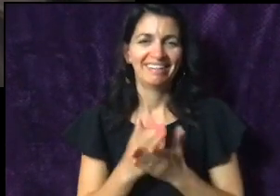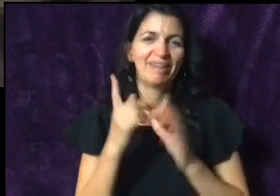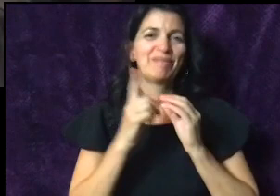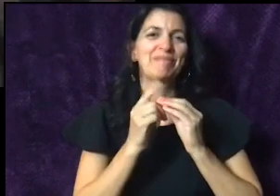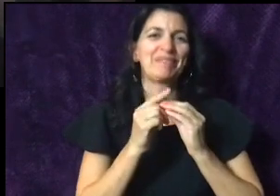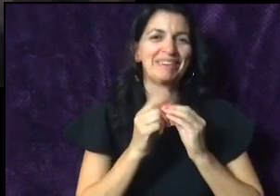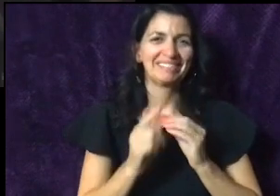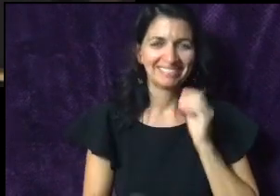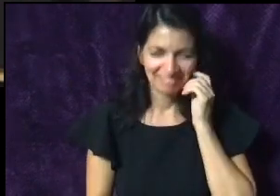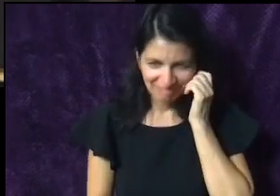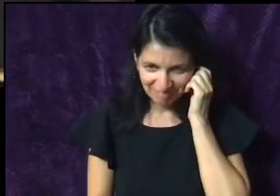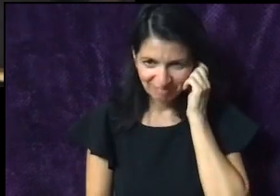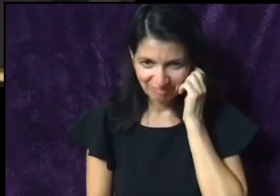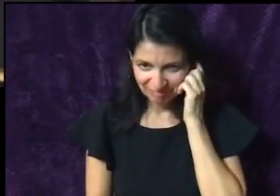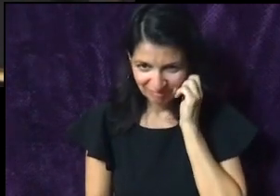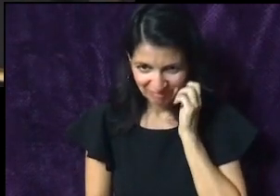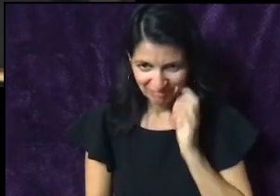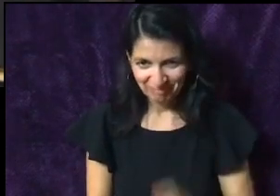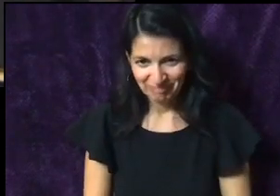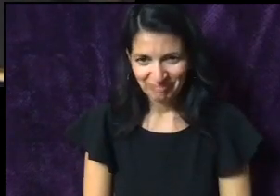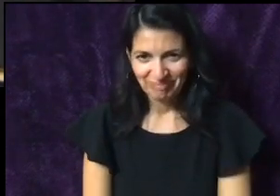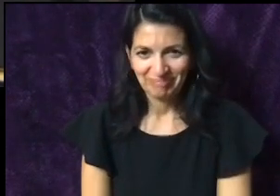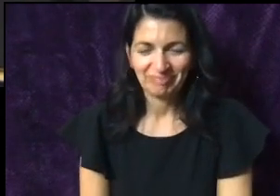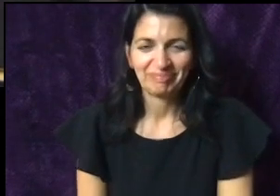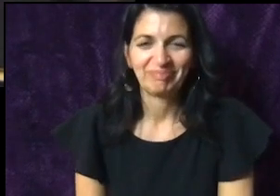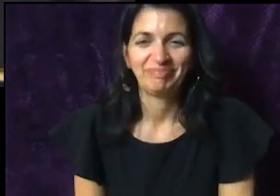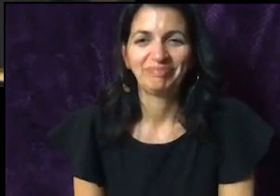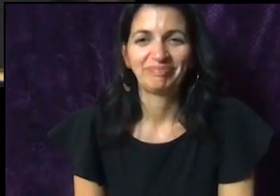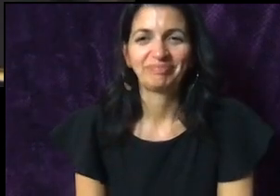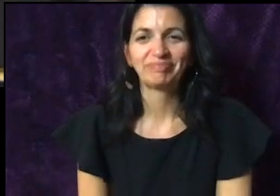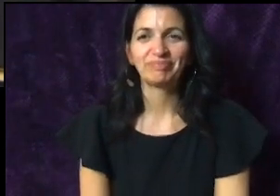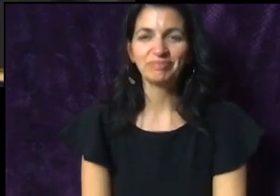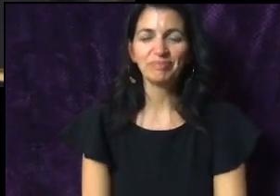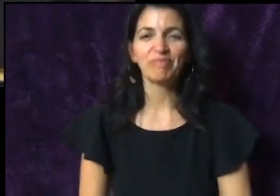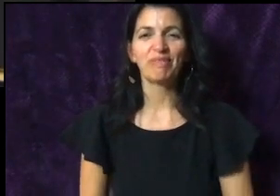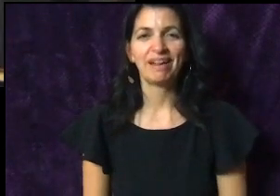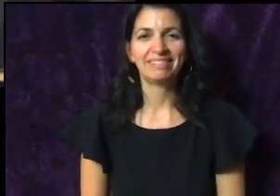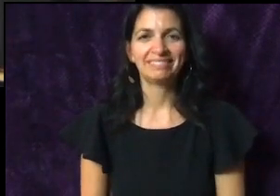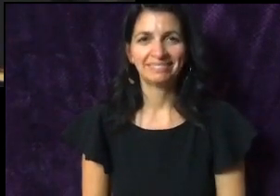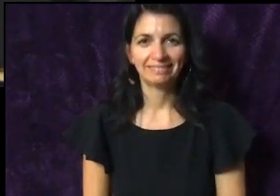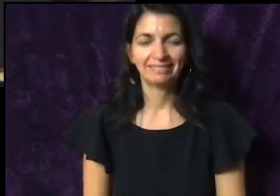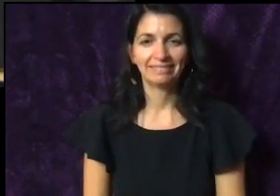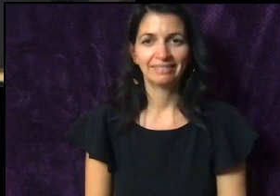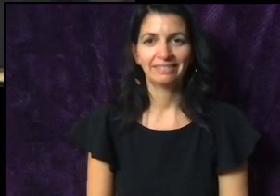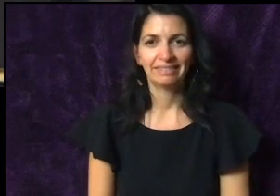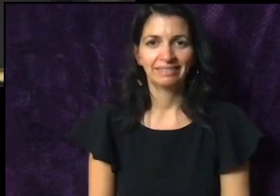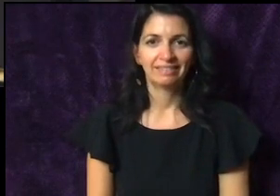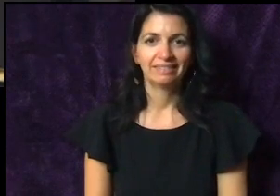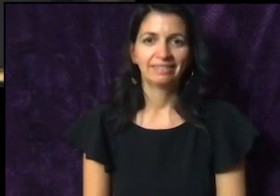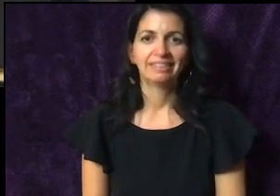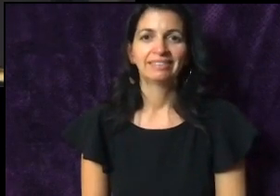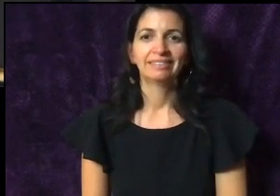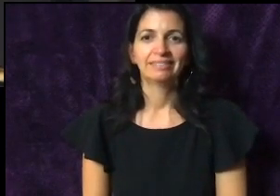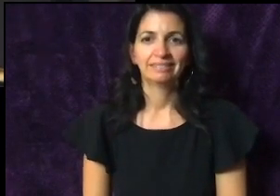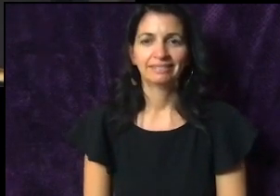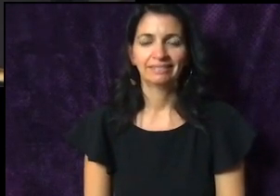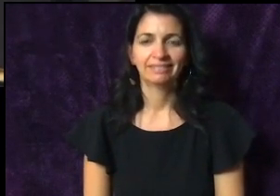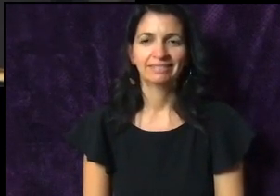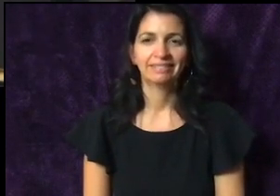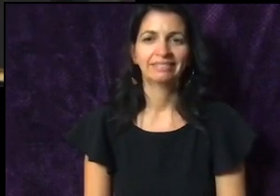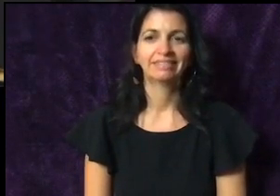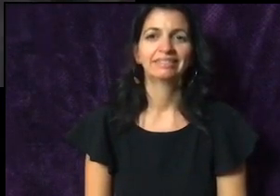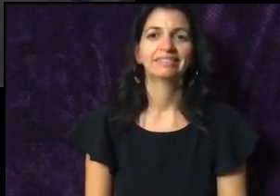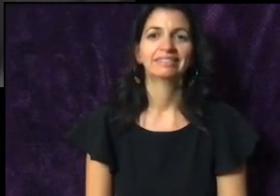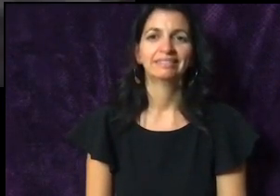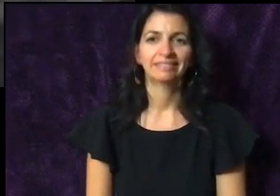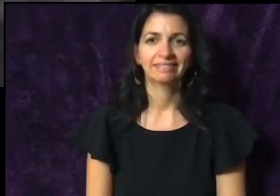All right, let's do one more. This is kind of fun. All right, so we did speed, we did pitch, let's do volume. I picked a tennis ball, but we've